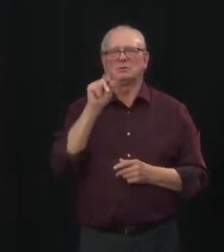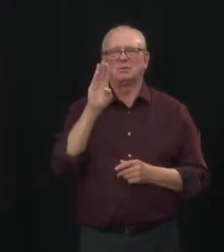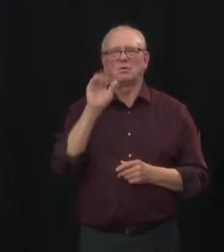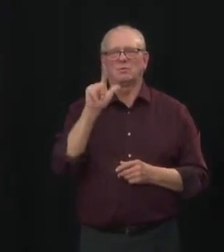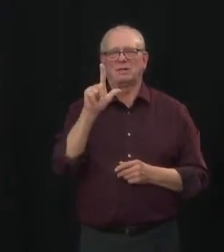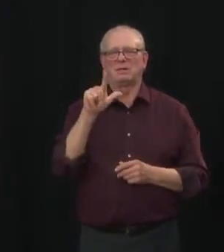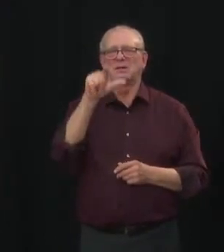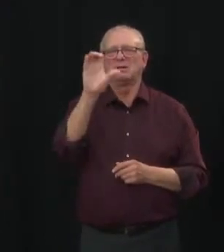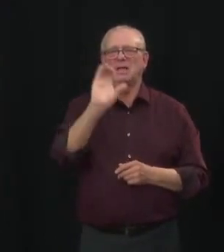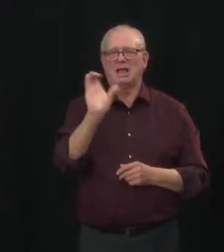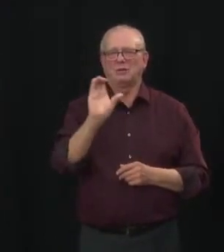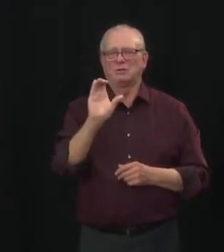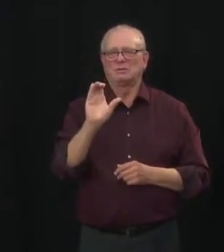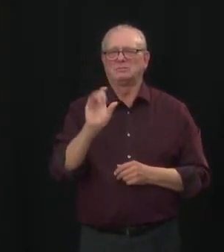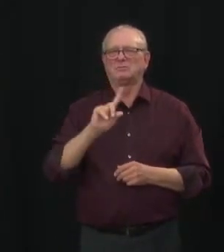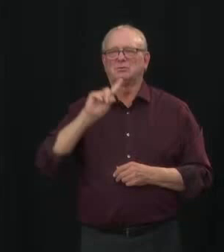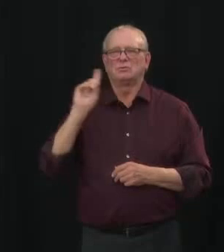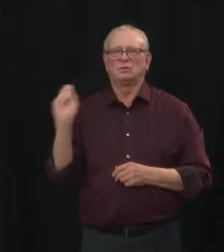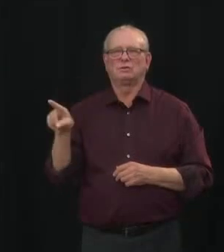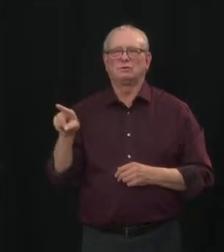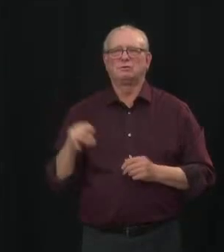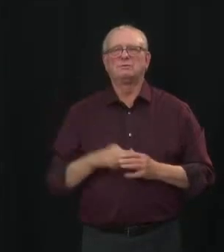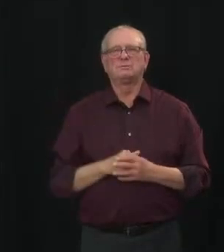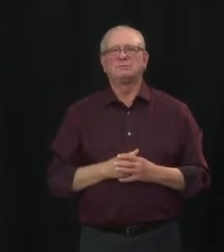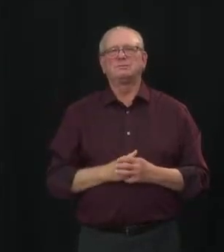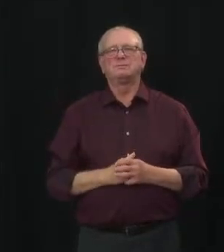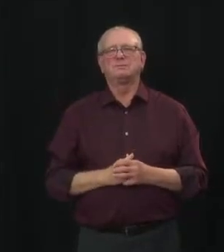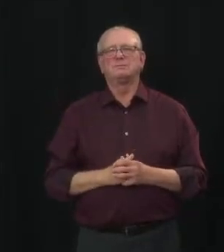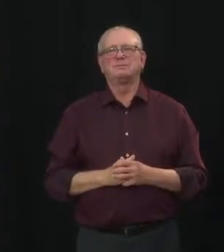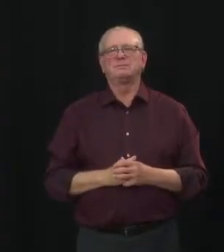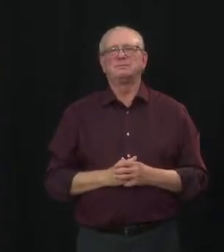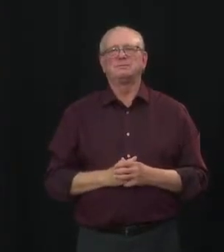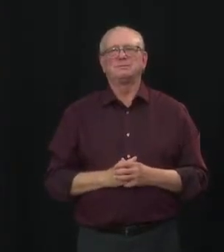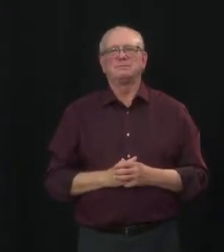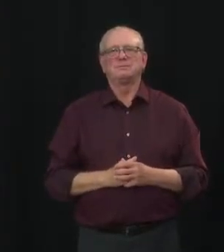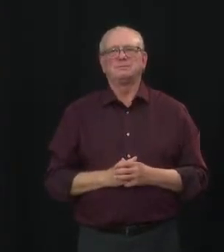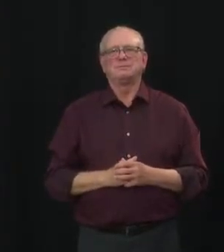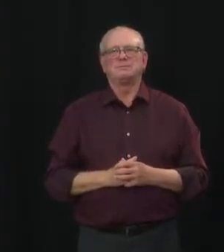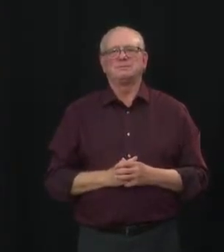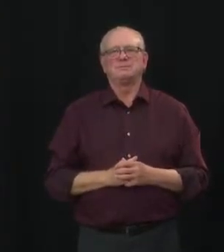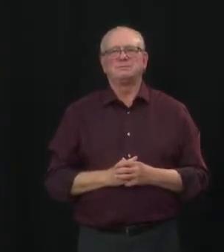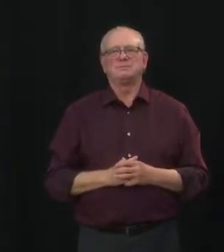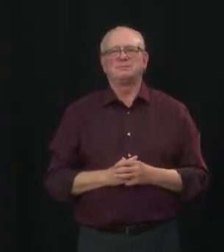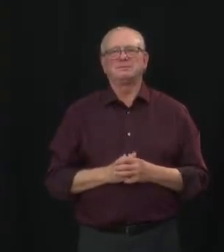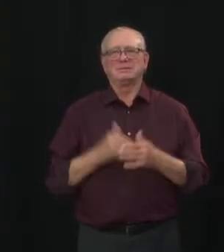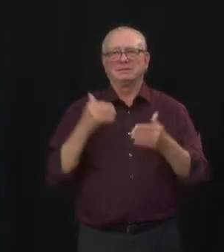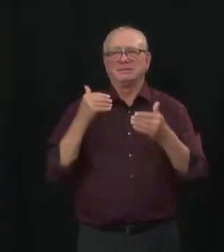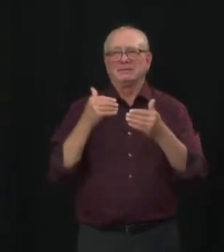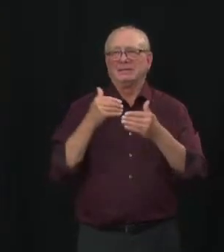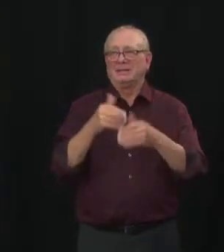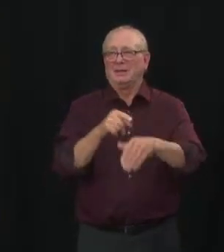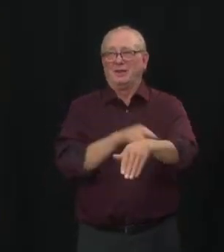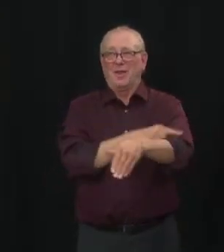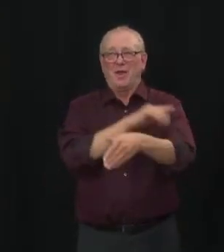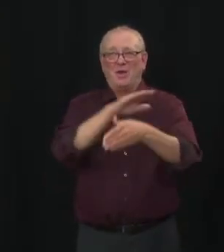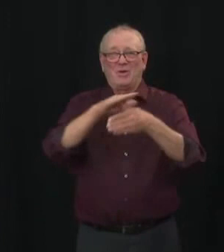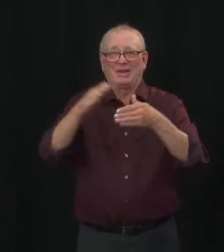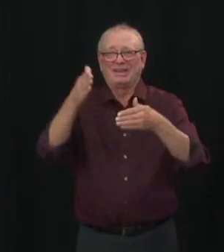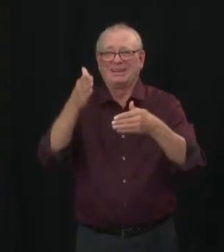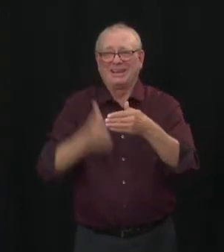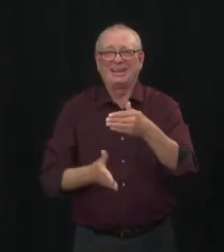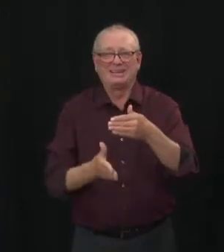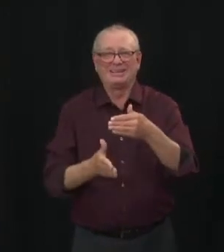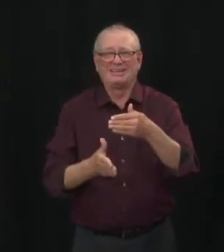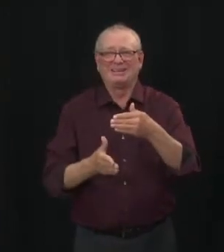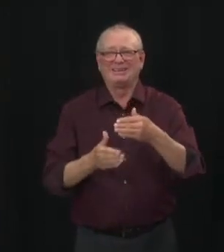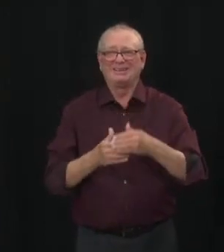Hi there. Thanks for taking my questions this afternoon. We are, of course, heading into the Easter long weekend, and it's one of the first major holiday